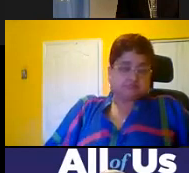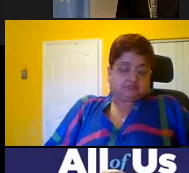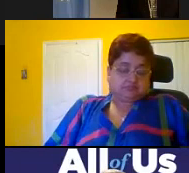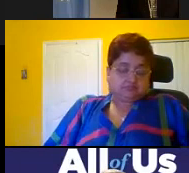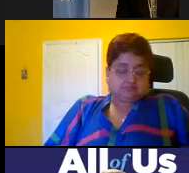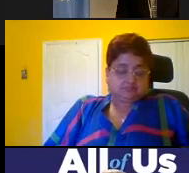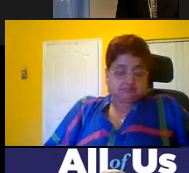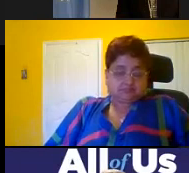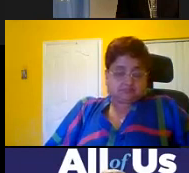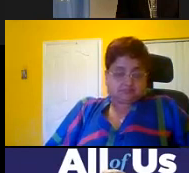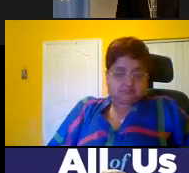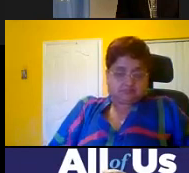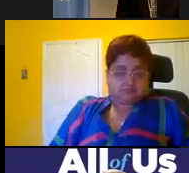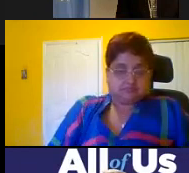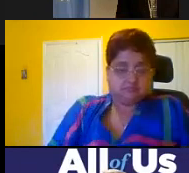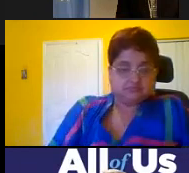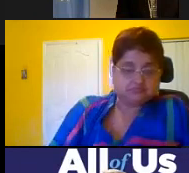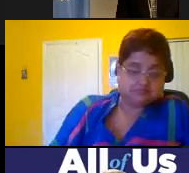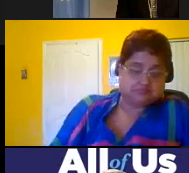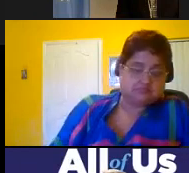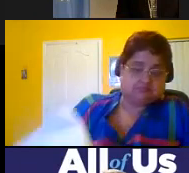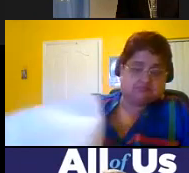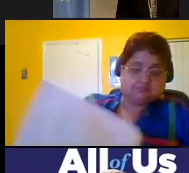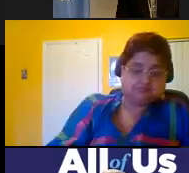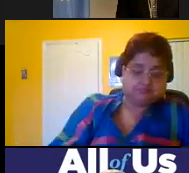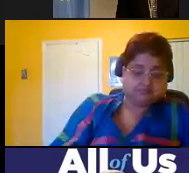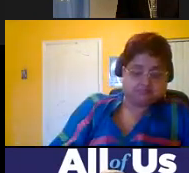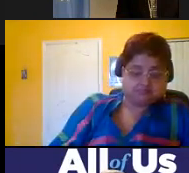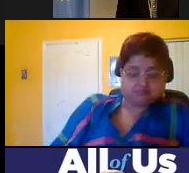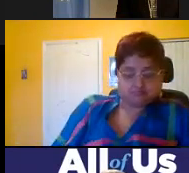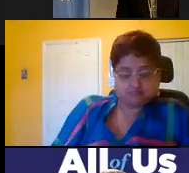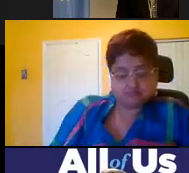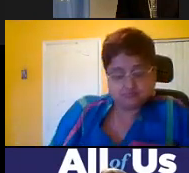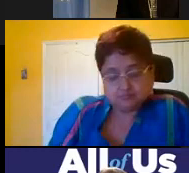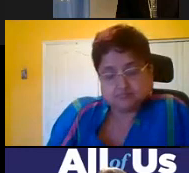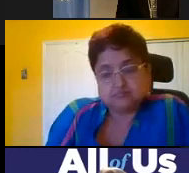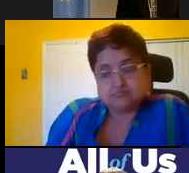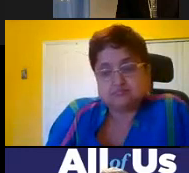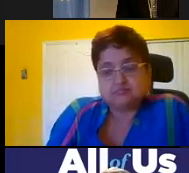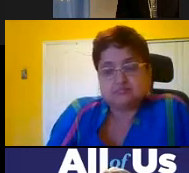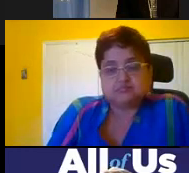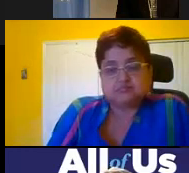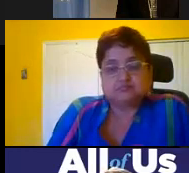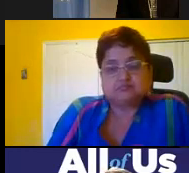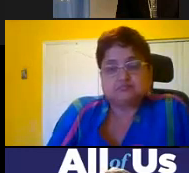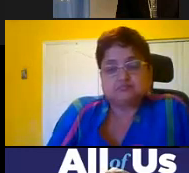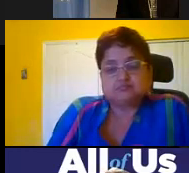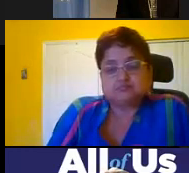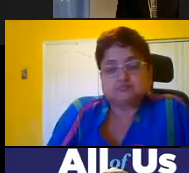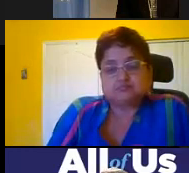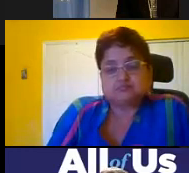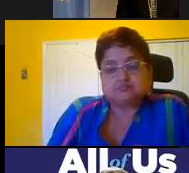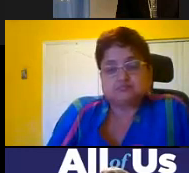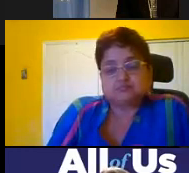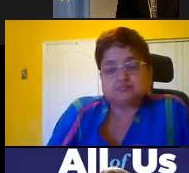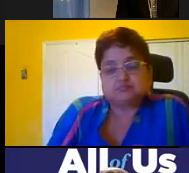which demographic does the program currently lack information on? Question. They are, like I